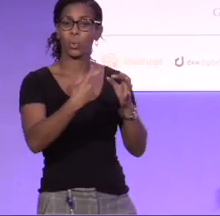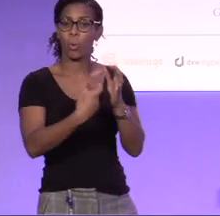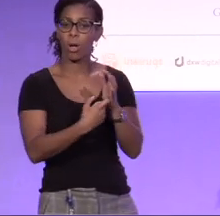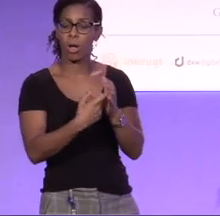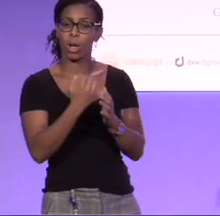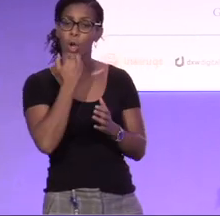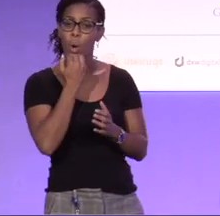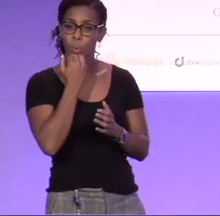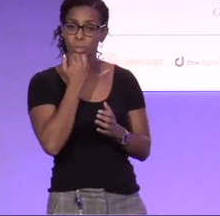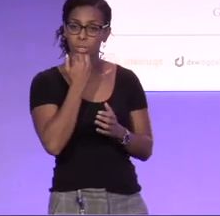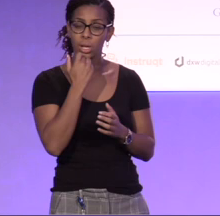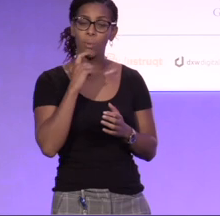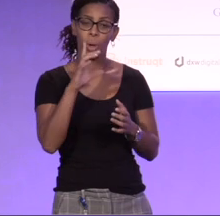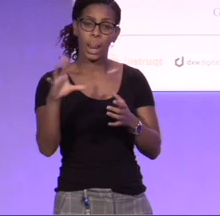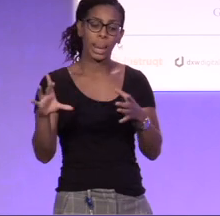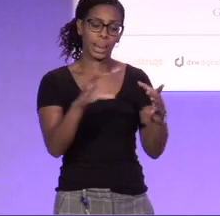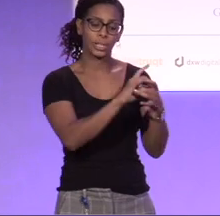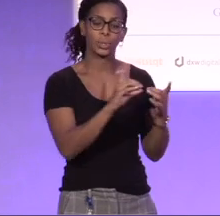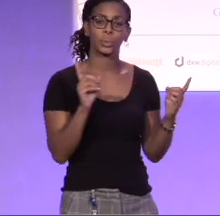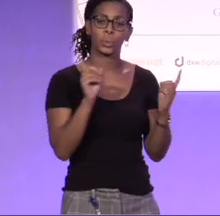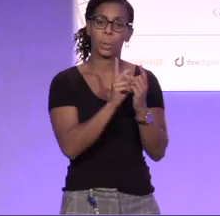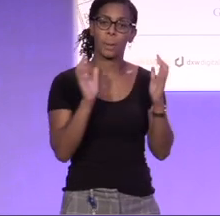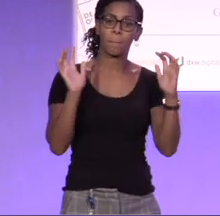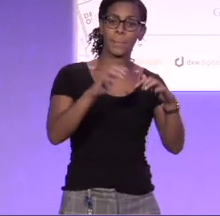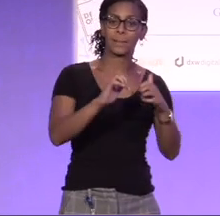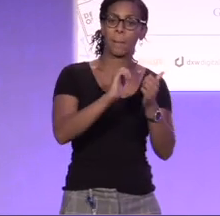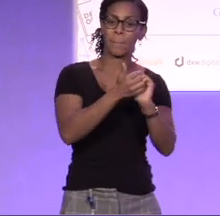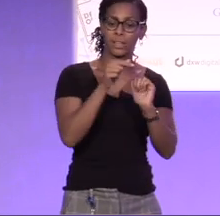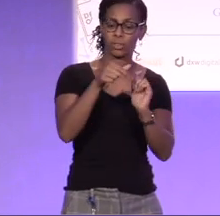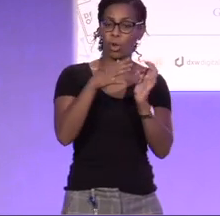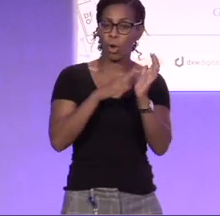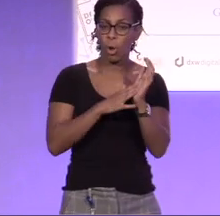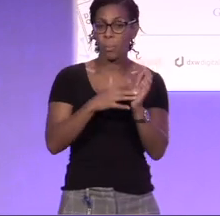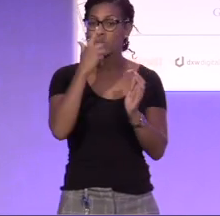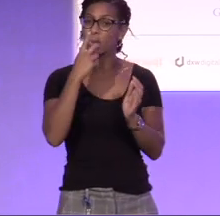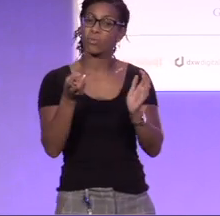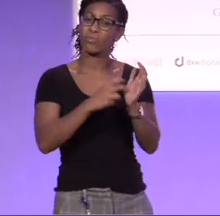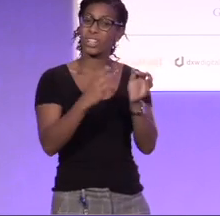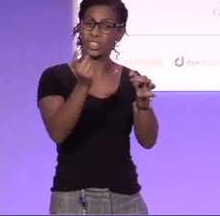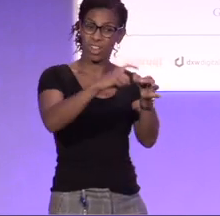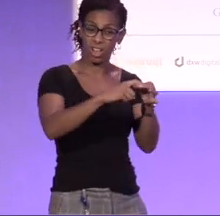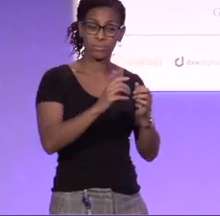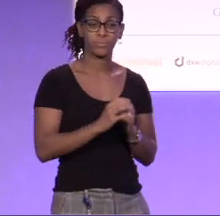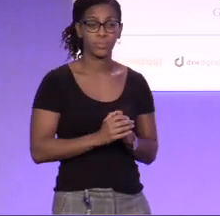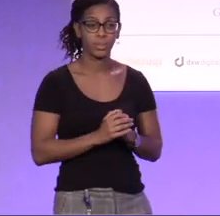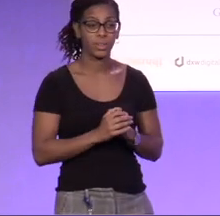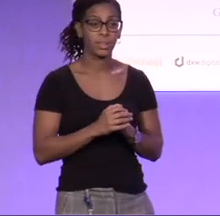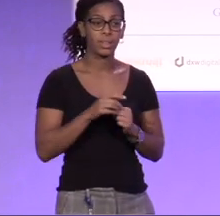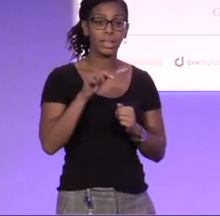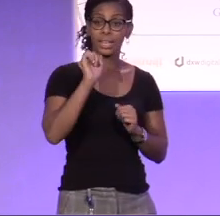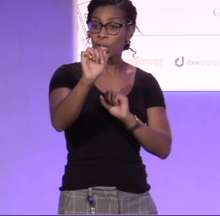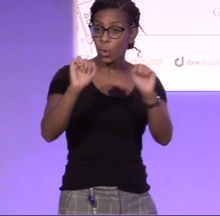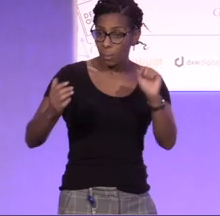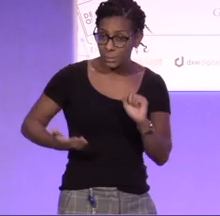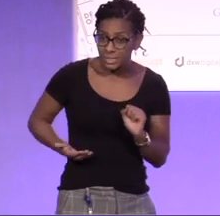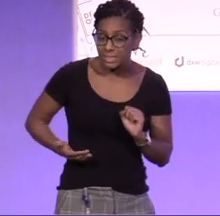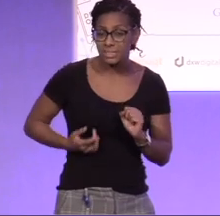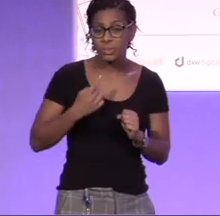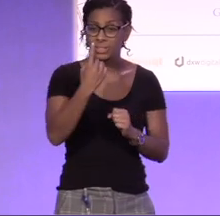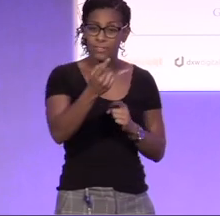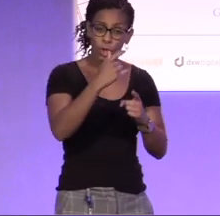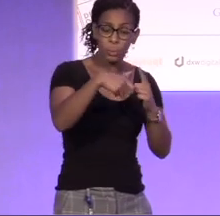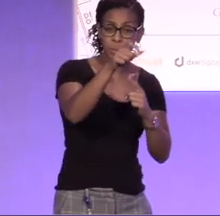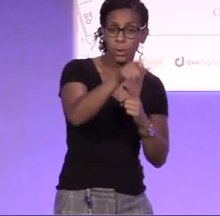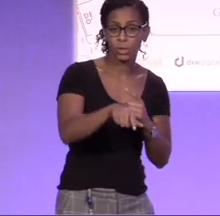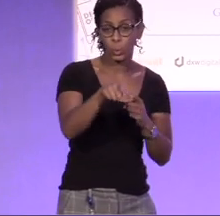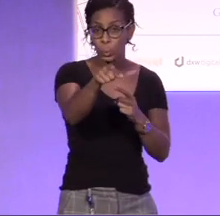head to meetup-mates.com where you can sign up and register. And if you are a community person in your business or if you organize meetups,